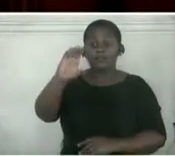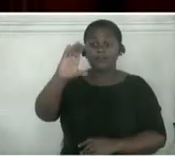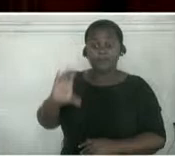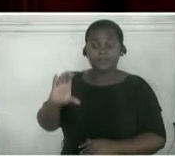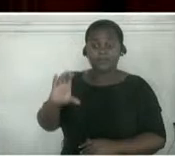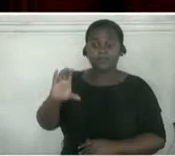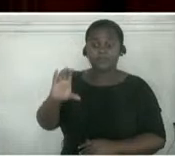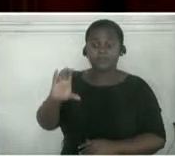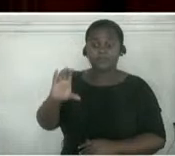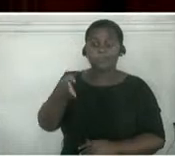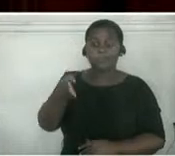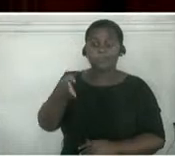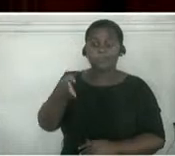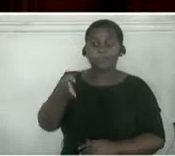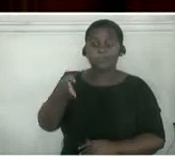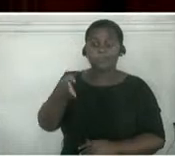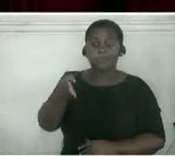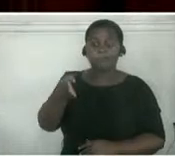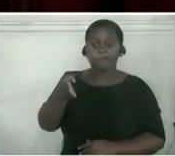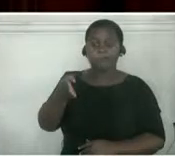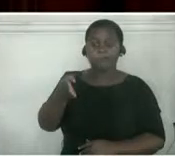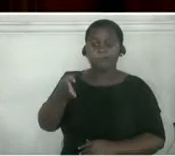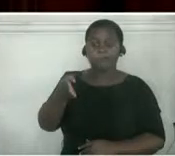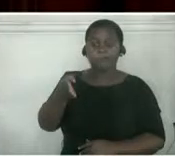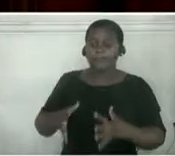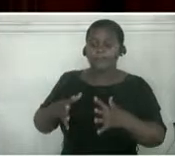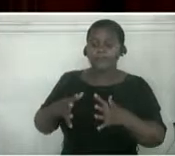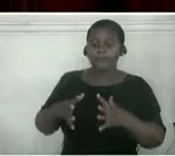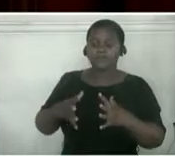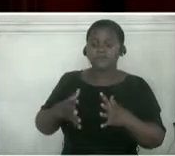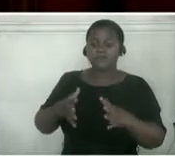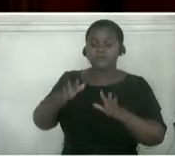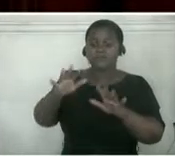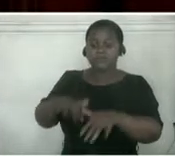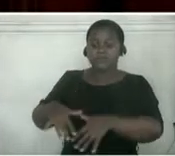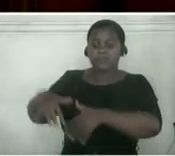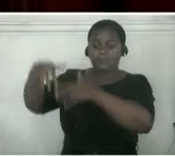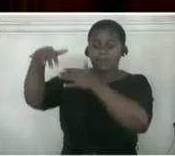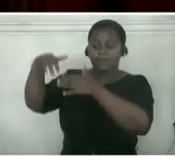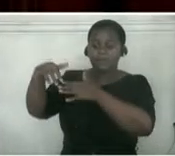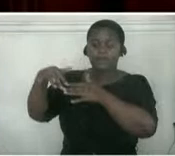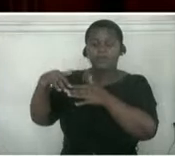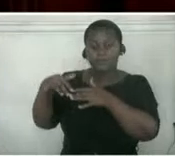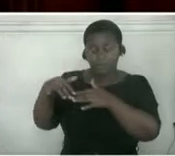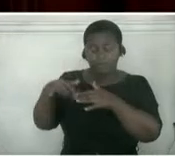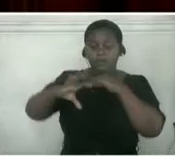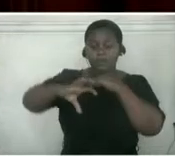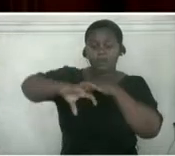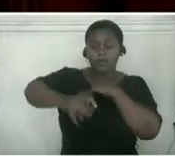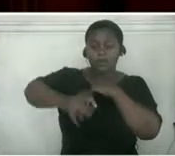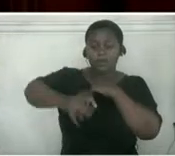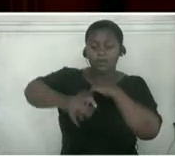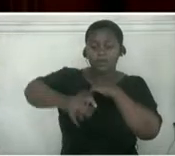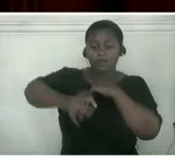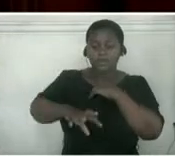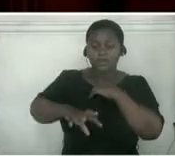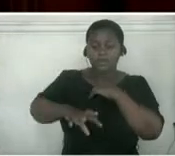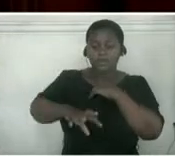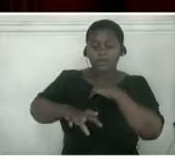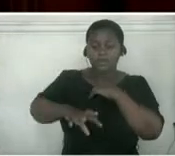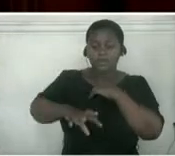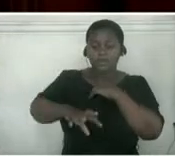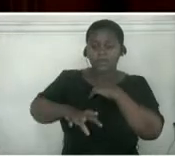MECs, as well as members of this legislature, the province is seized with issues of